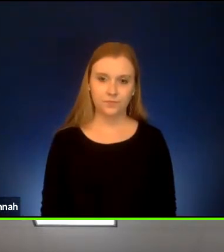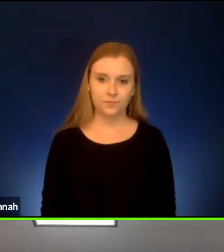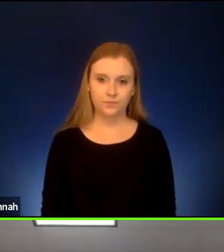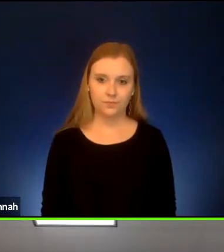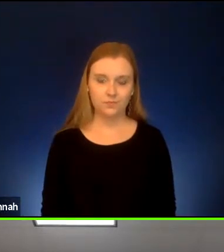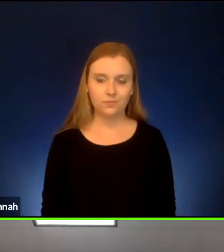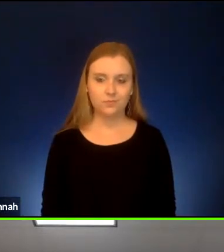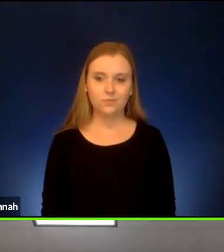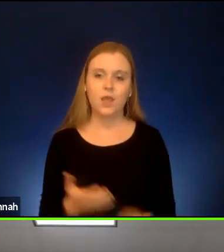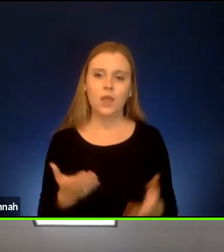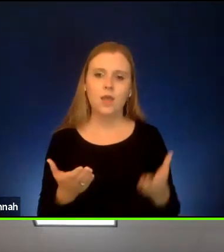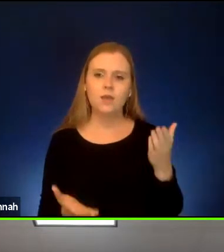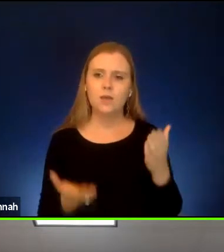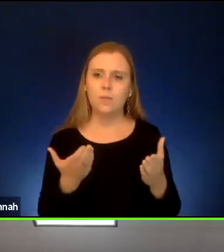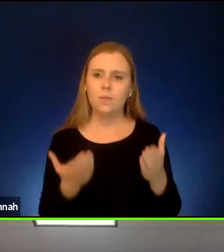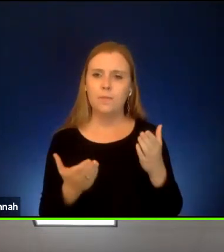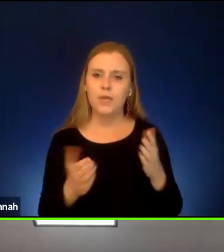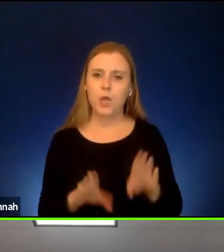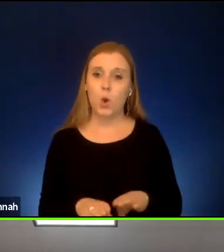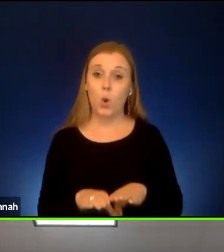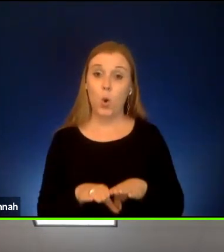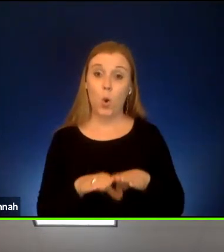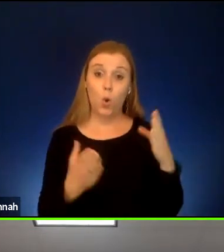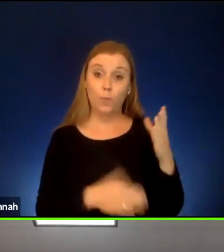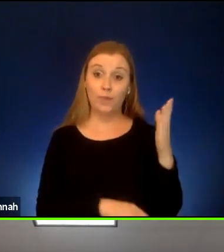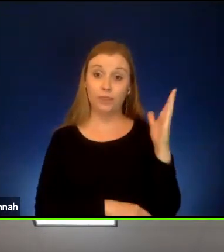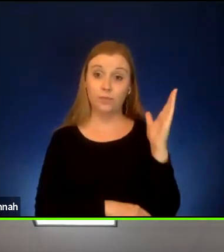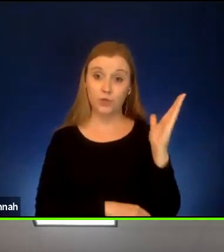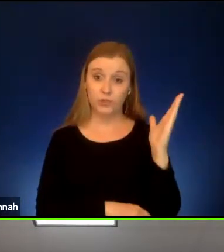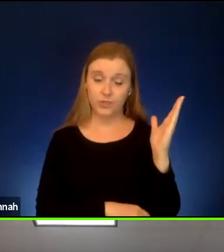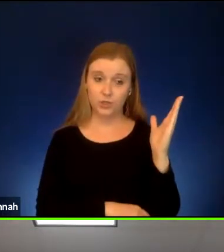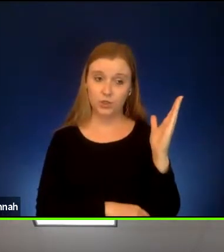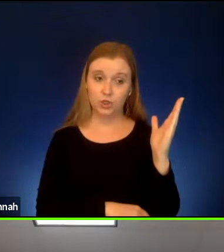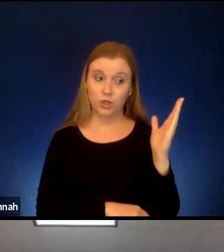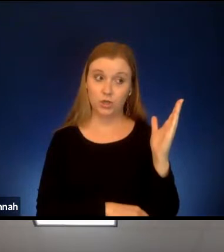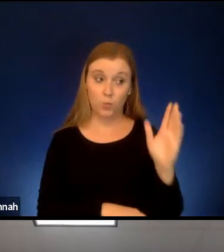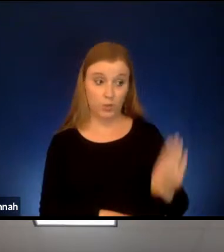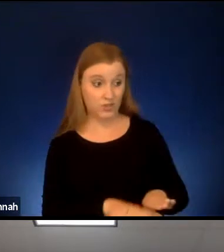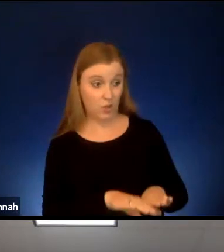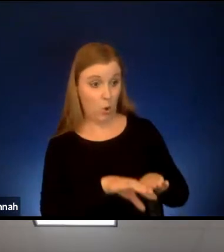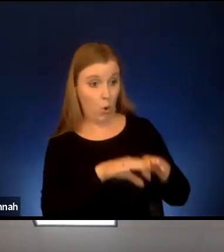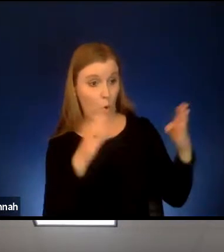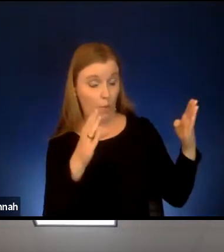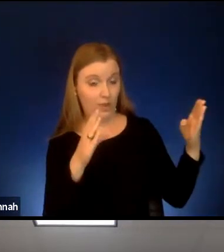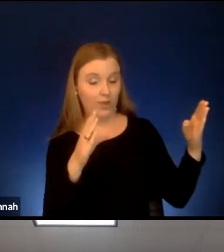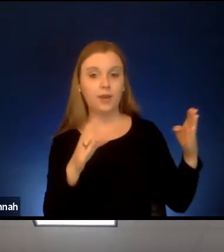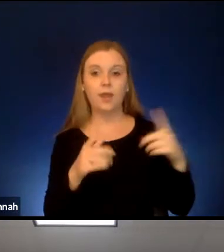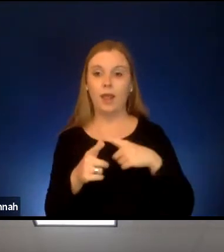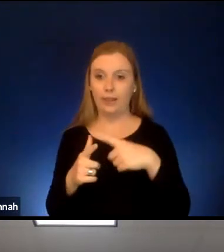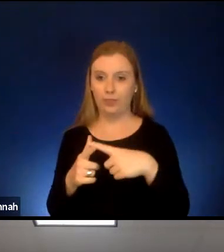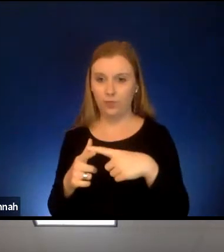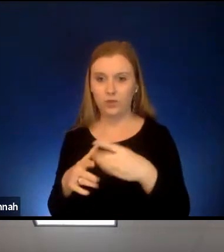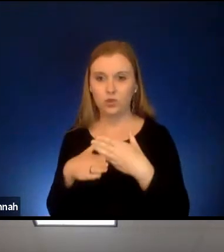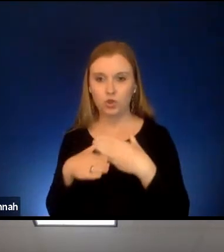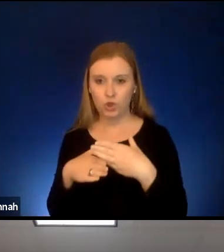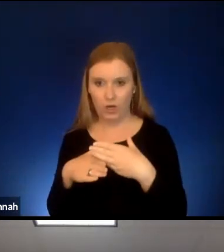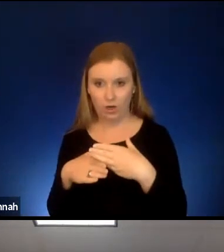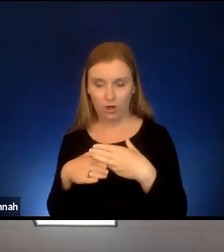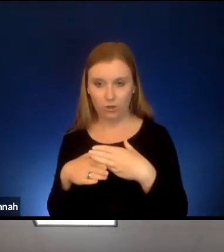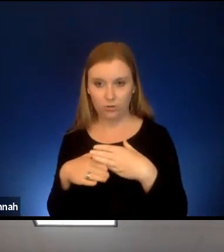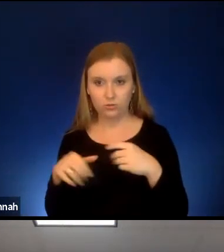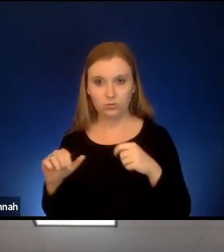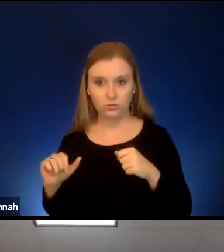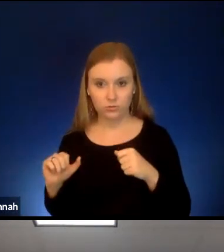open up the presentation. Once you have it open, then share again. Share again, okay. Let's go share screen